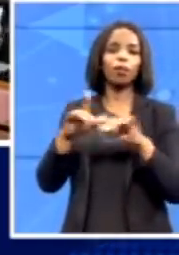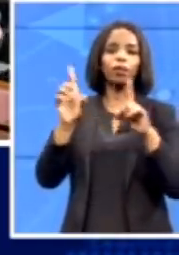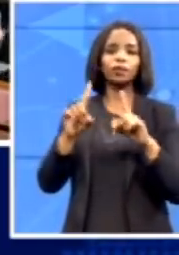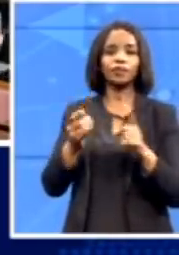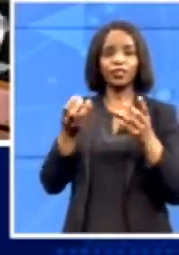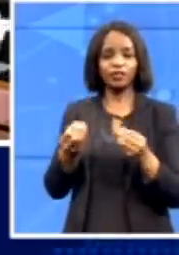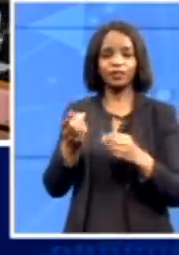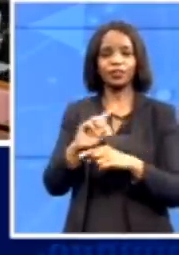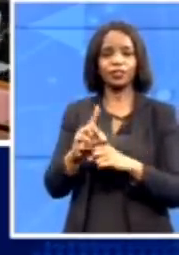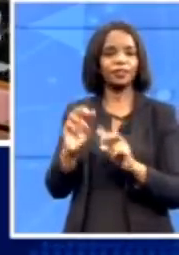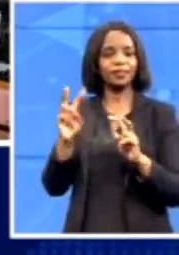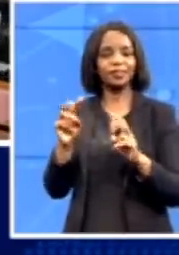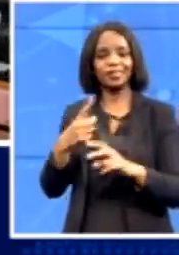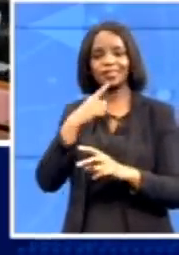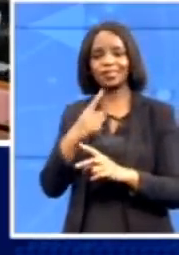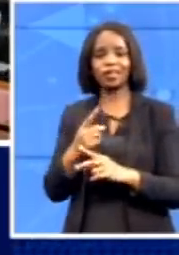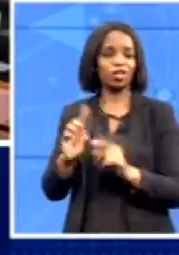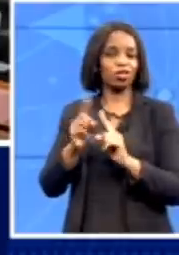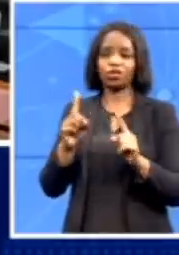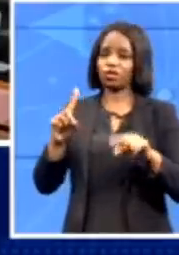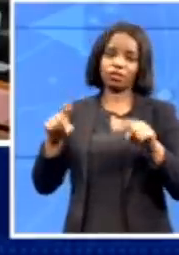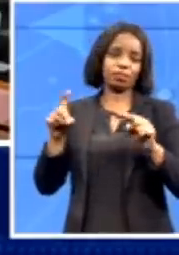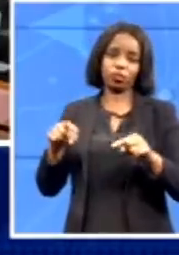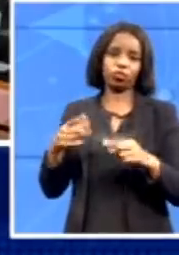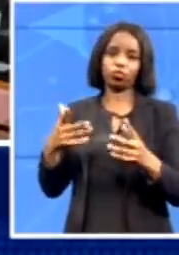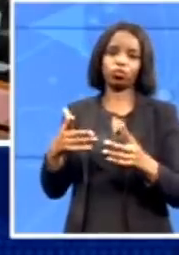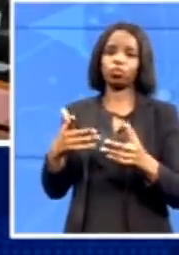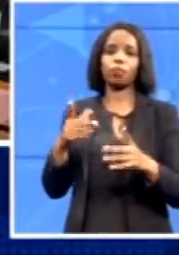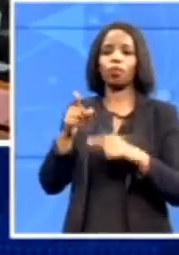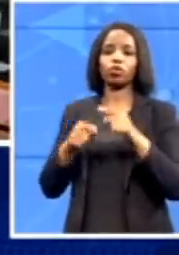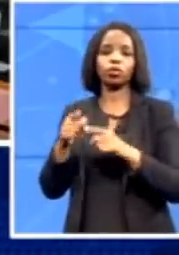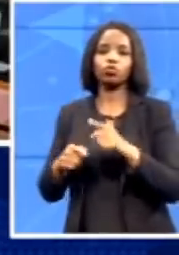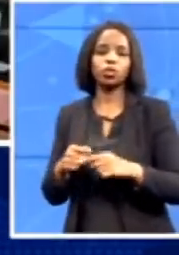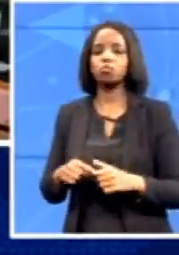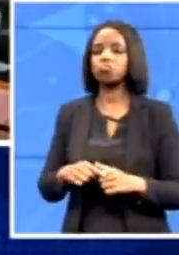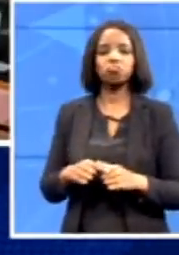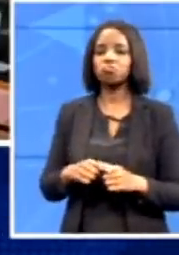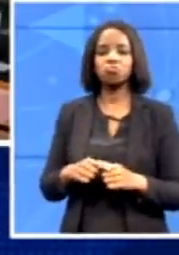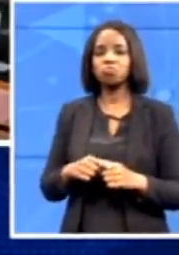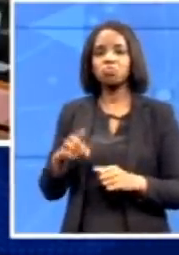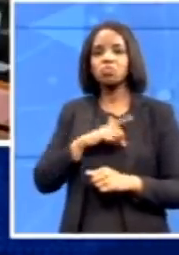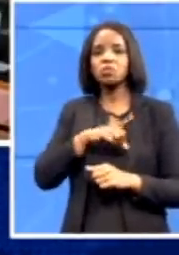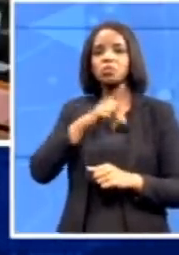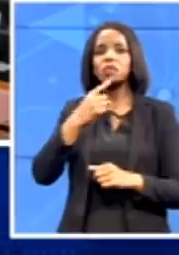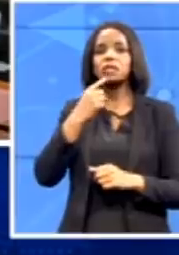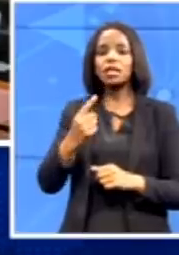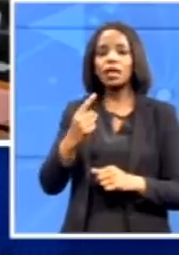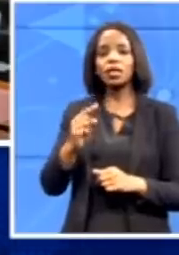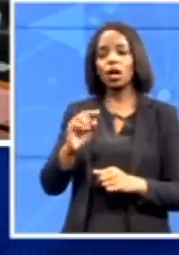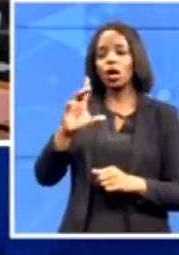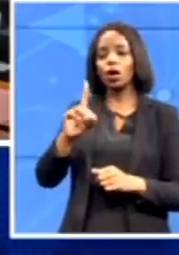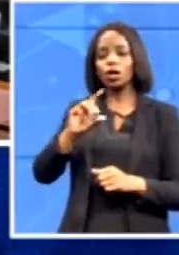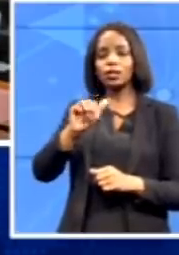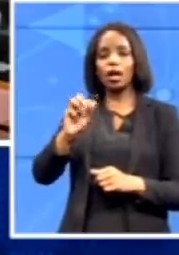which former President Jacob Zuma says that Advocate Billy Downer does not have the title to prosecute. I'm going to come back